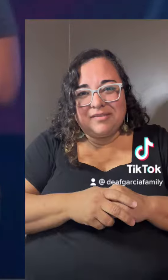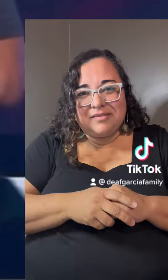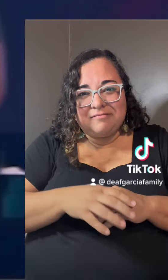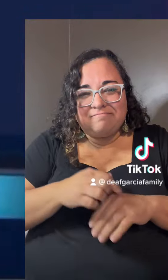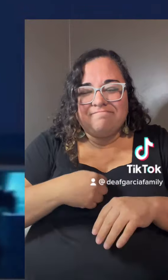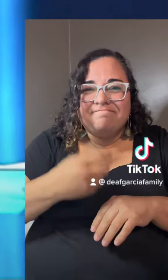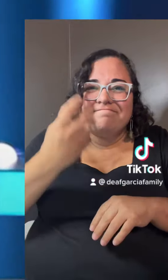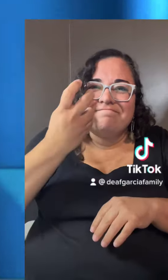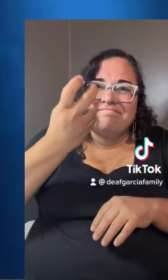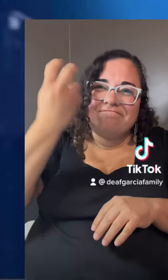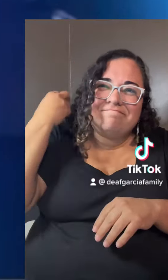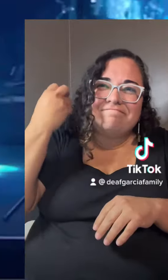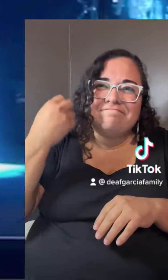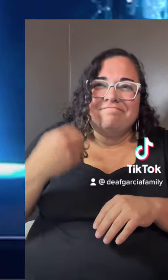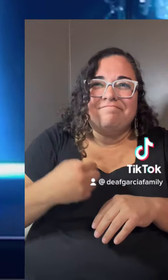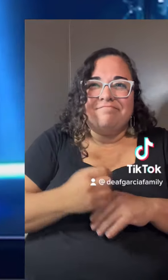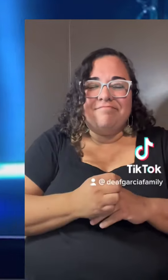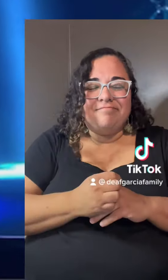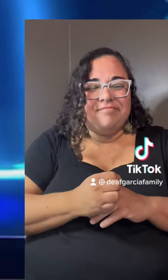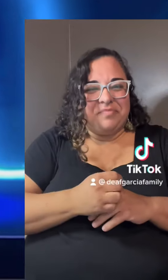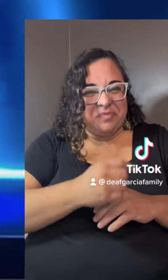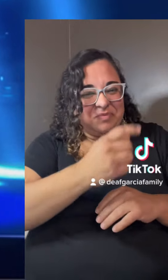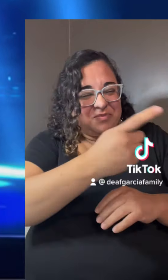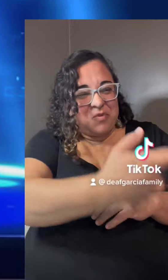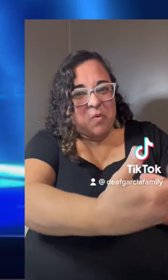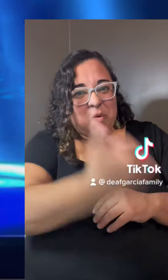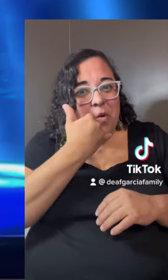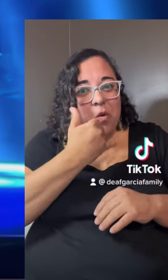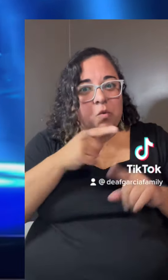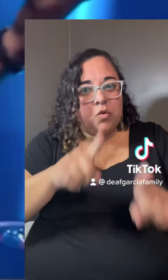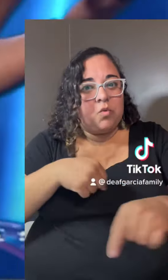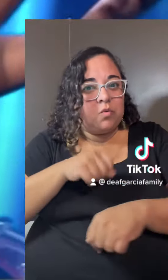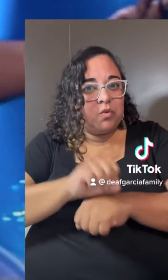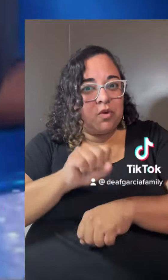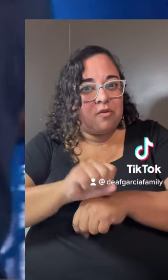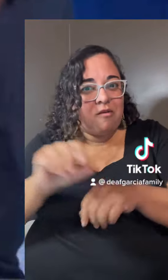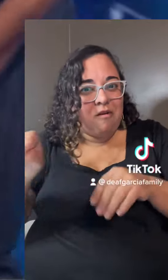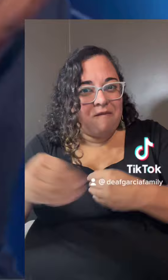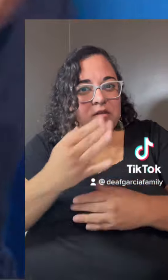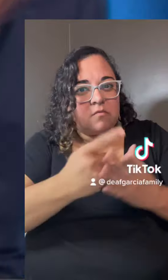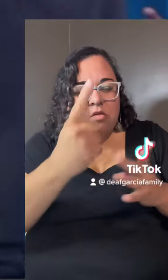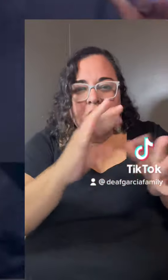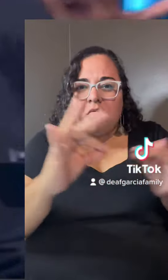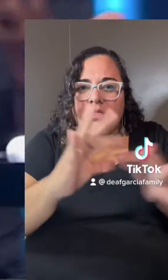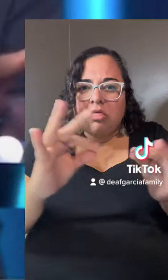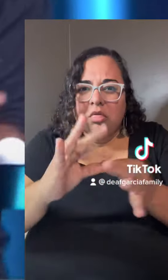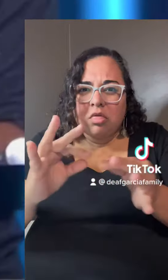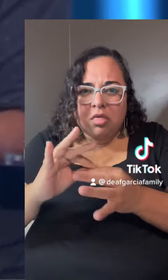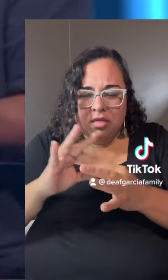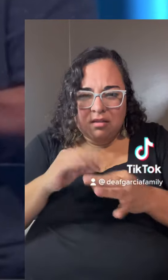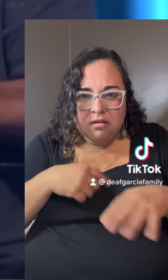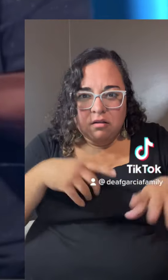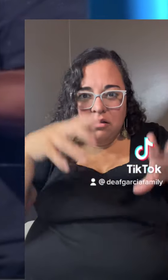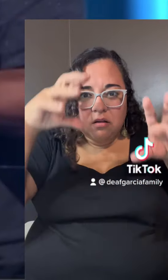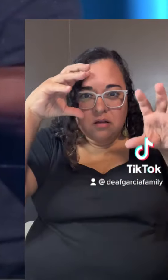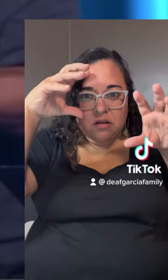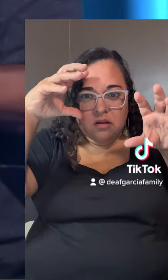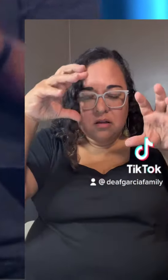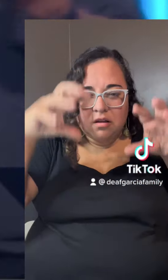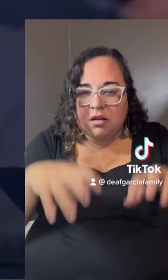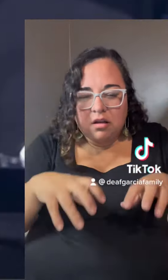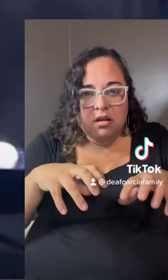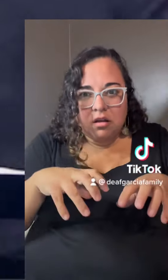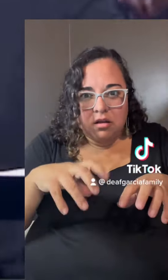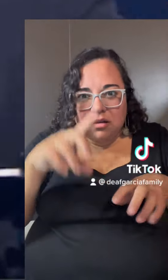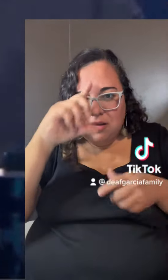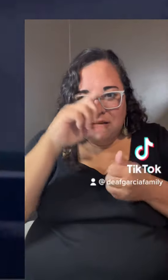I remember getting a call in my office and someone told me the story. I'm like, what? Because